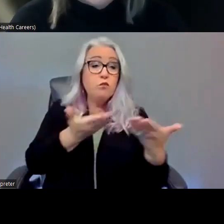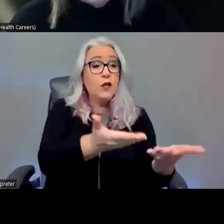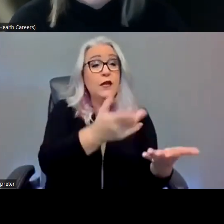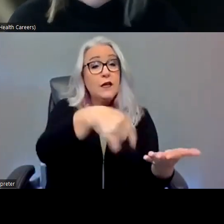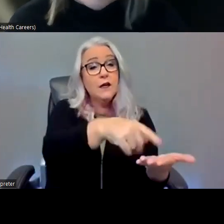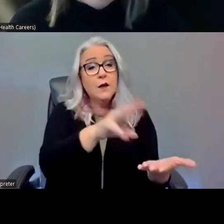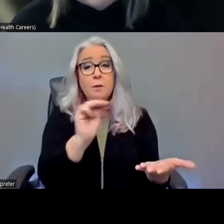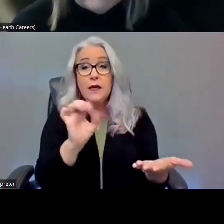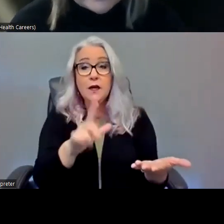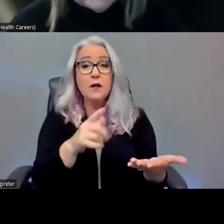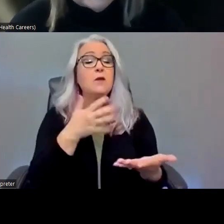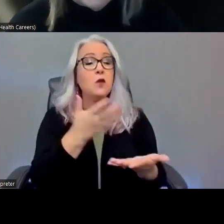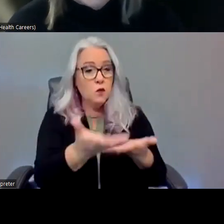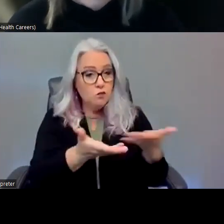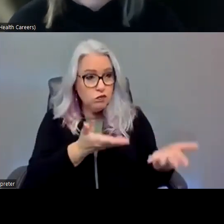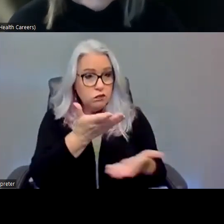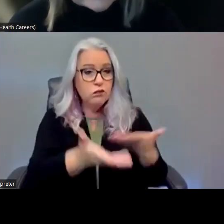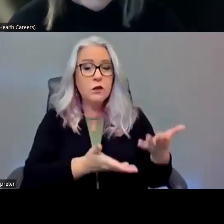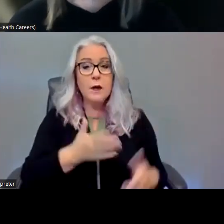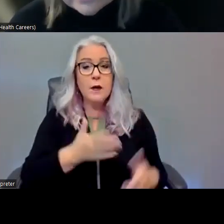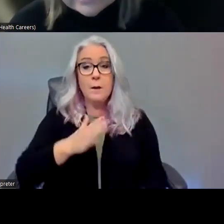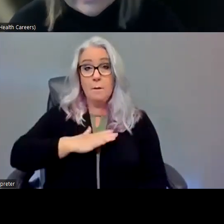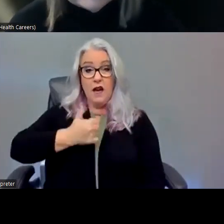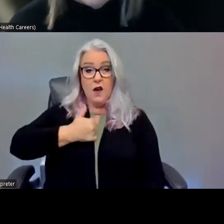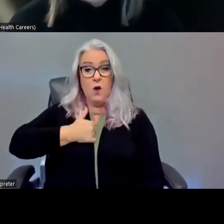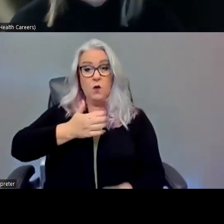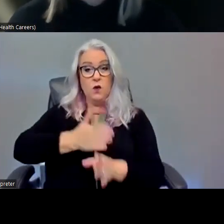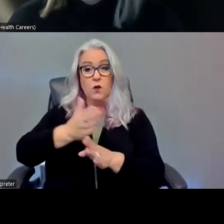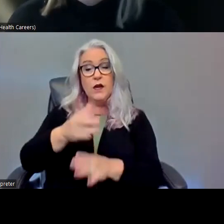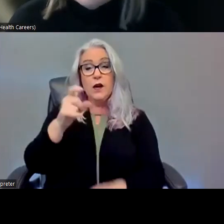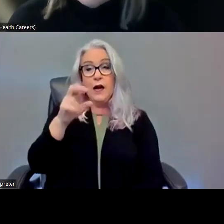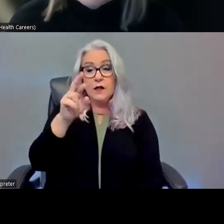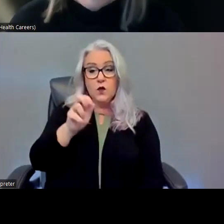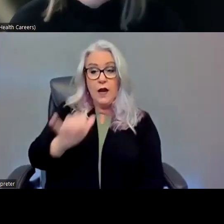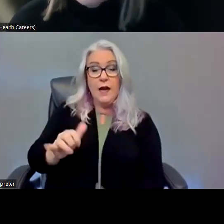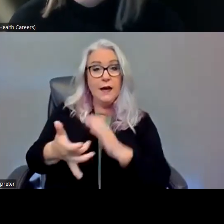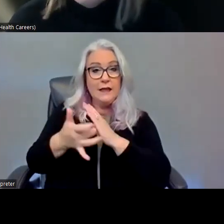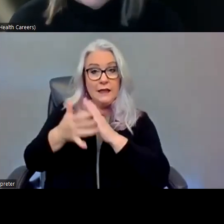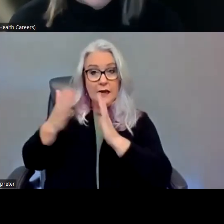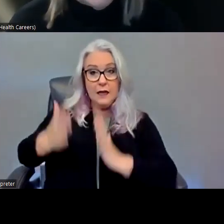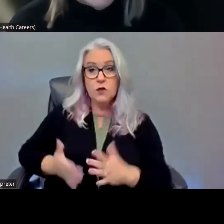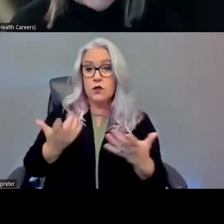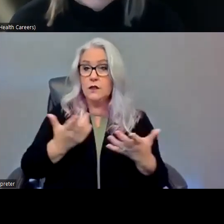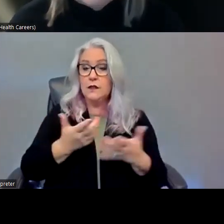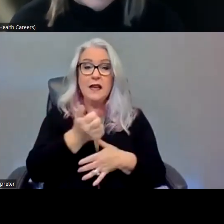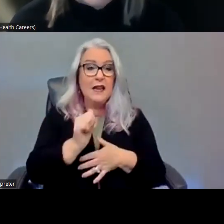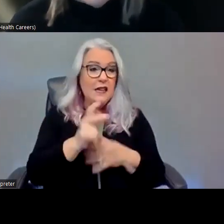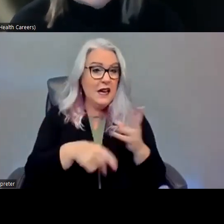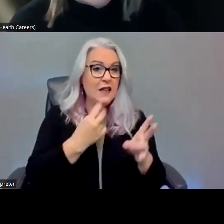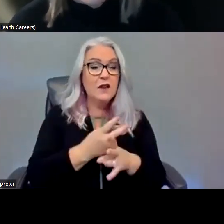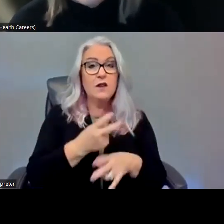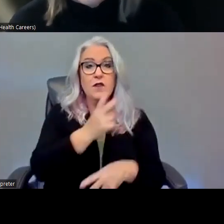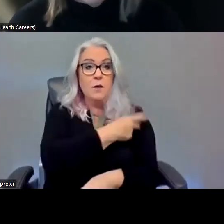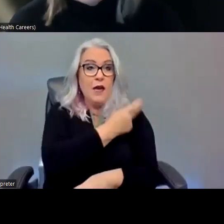patients, you do. I talked about my own career, X-ray technologist, patient transporters,